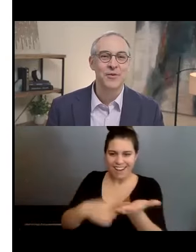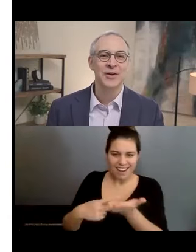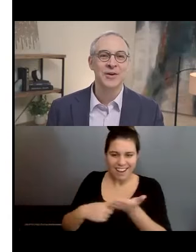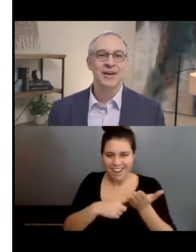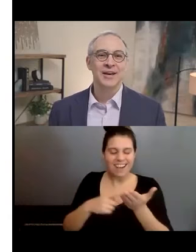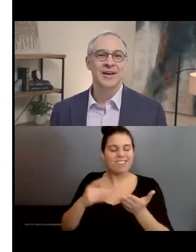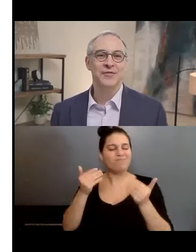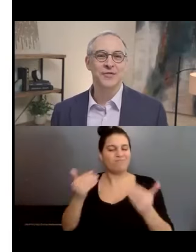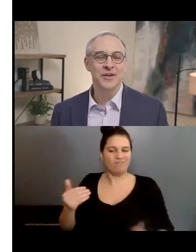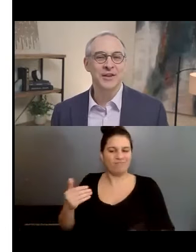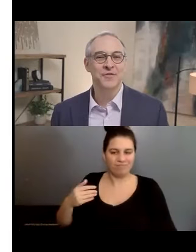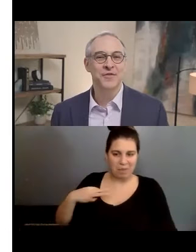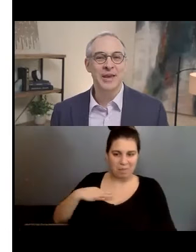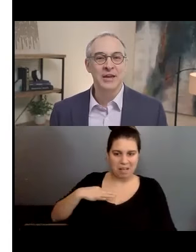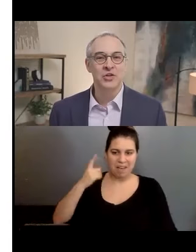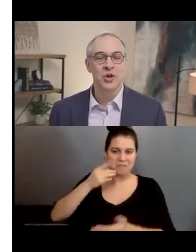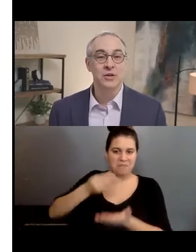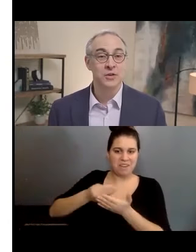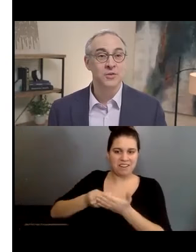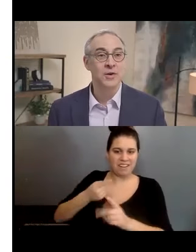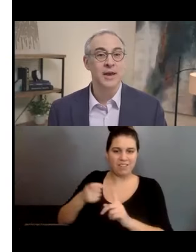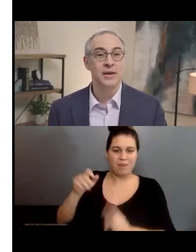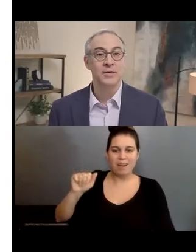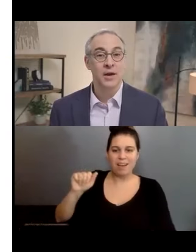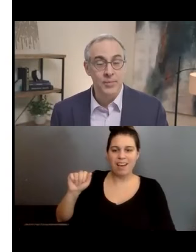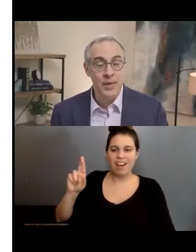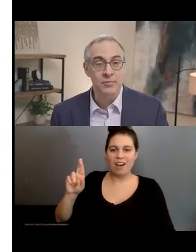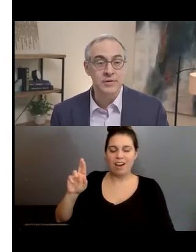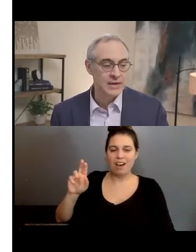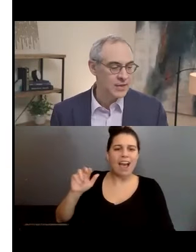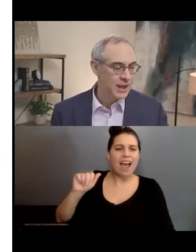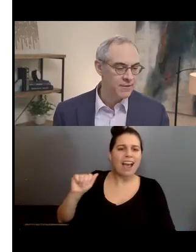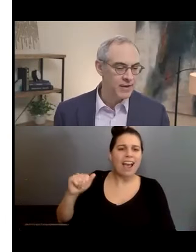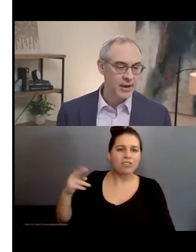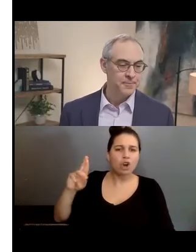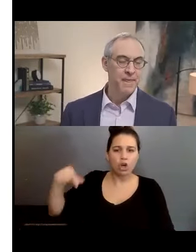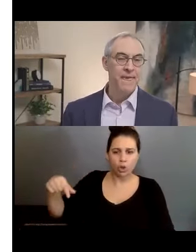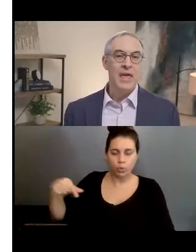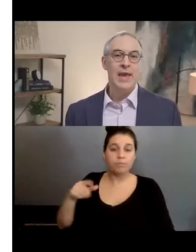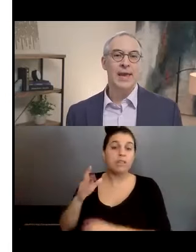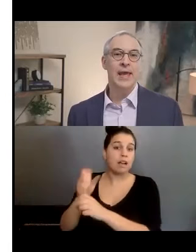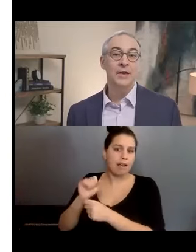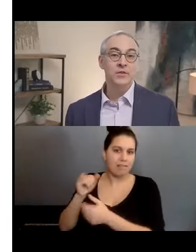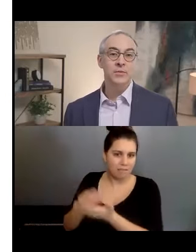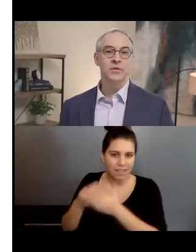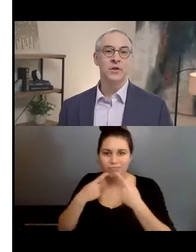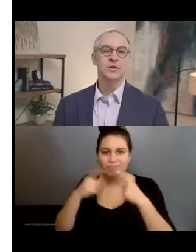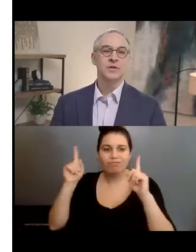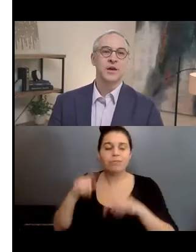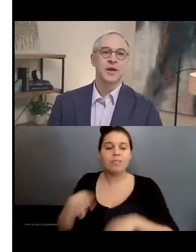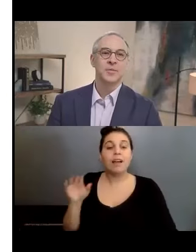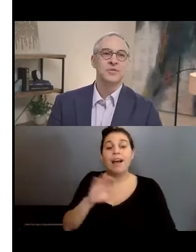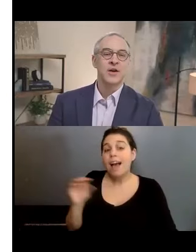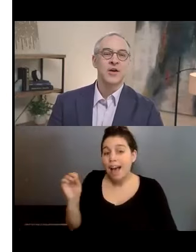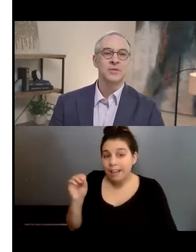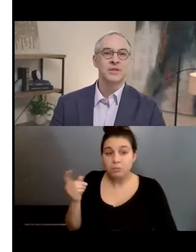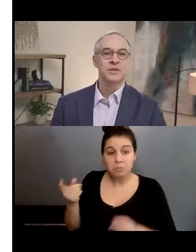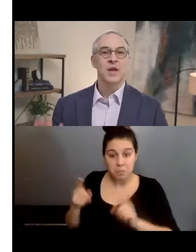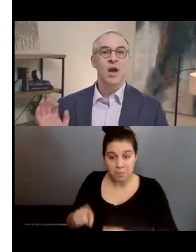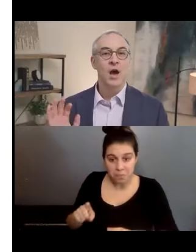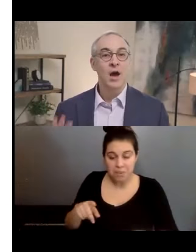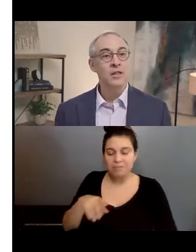applied for funding from AHRQ and received that funding. And as a result,